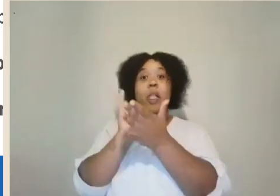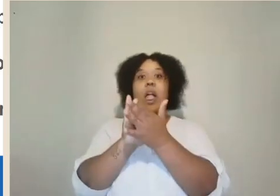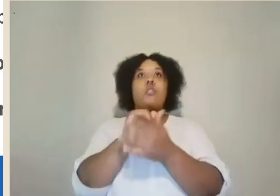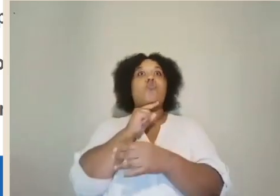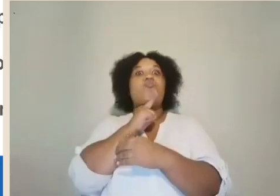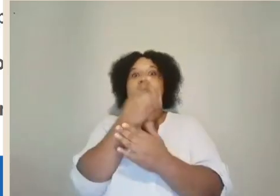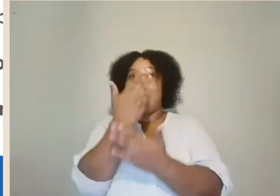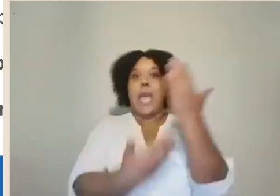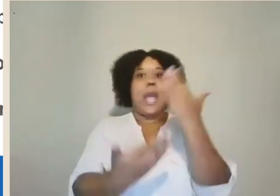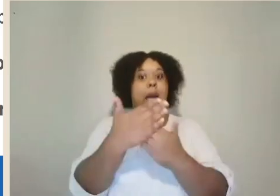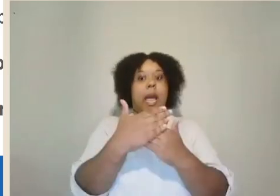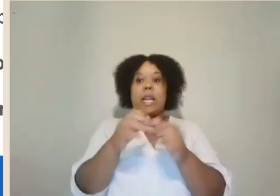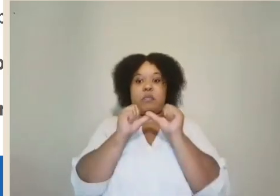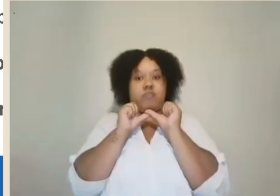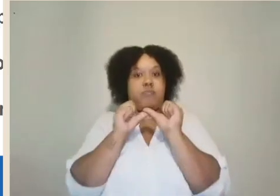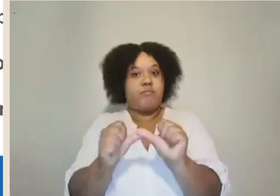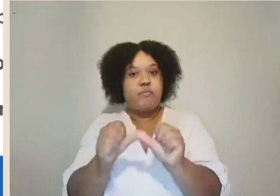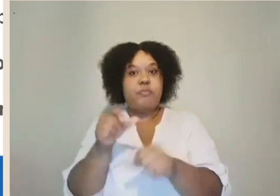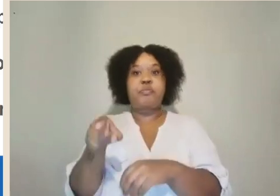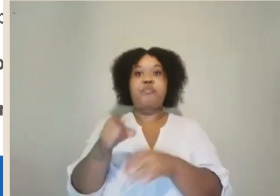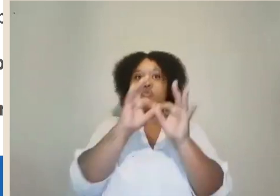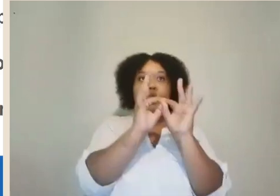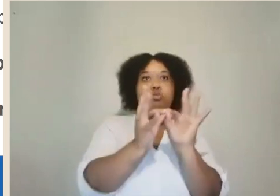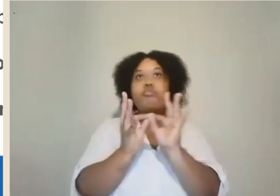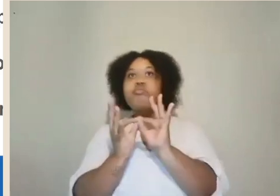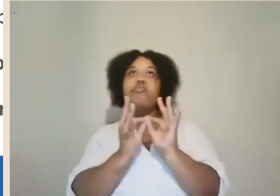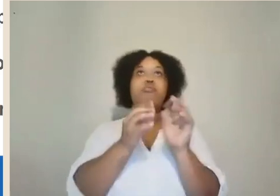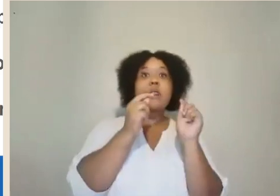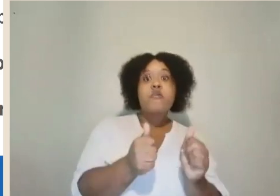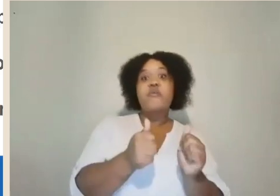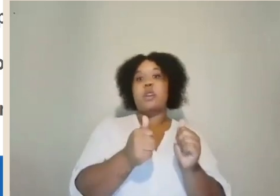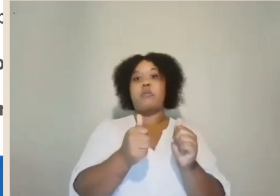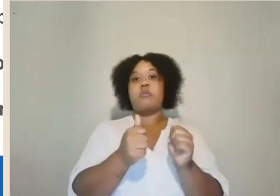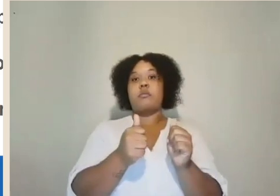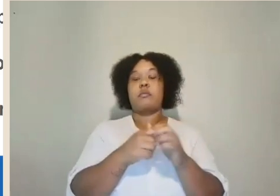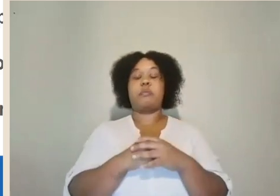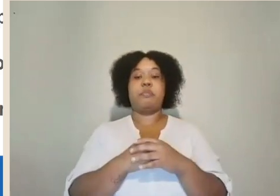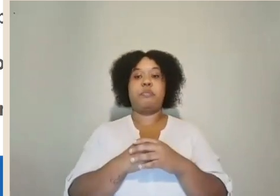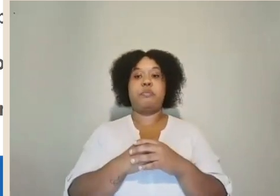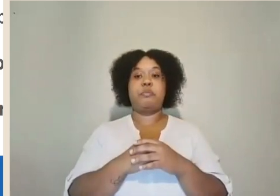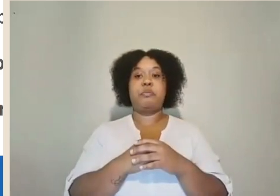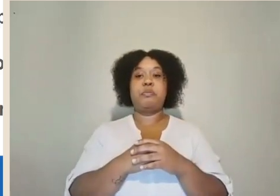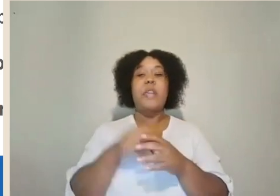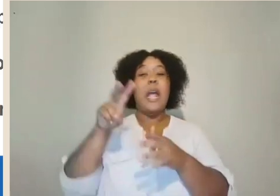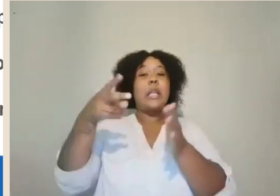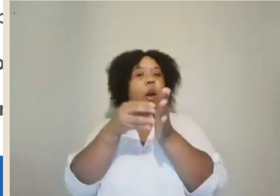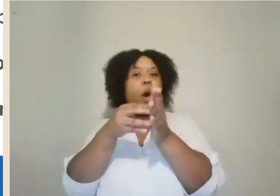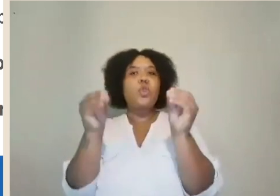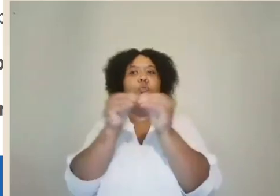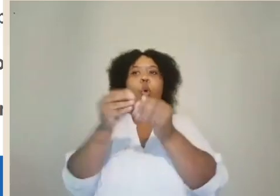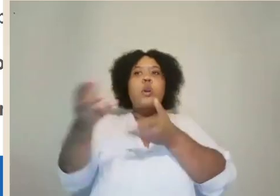start to get interpreting and doing different types of interpretation exercises right away. This has been a more engaging